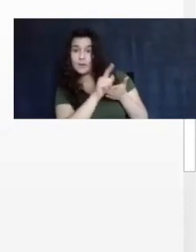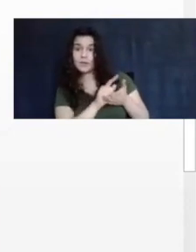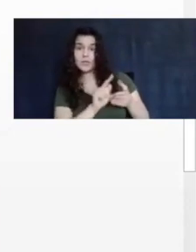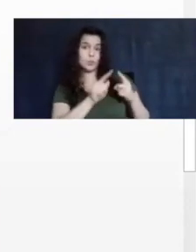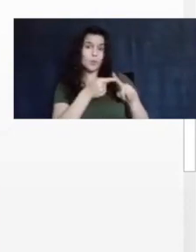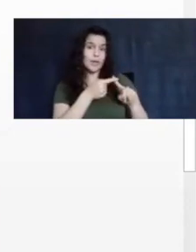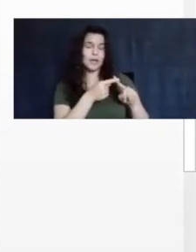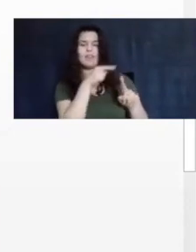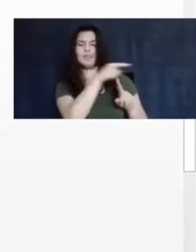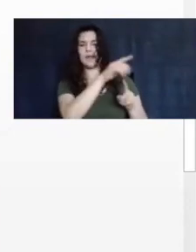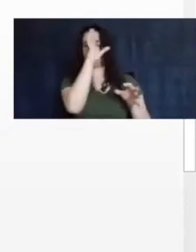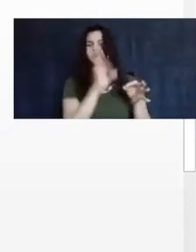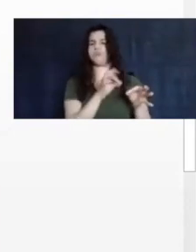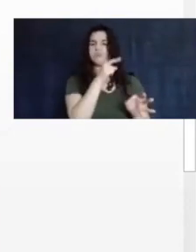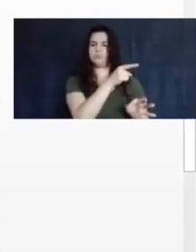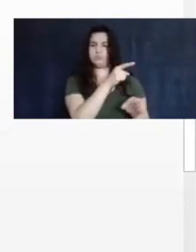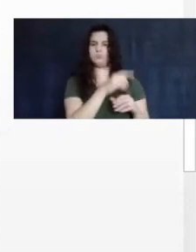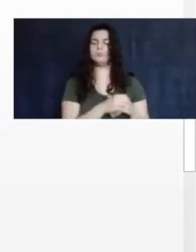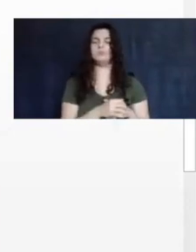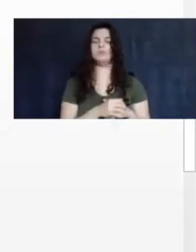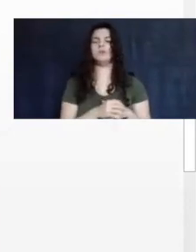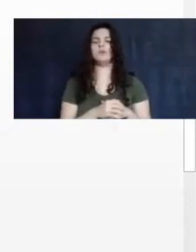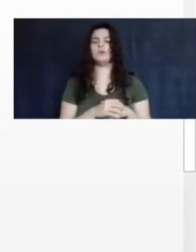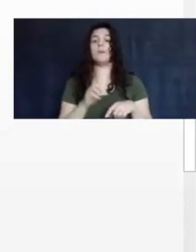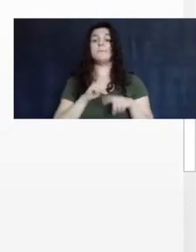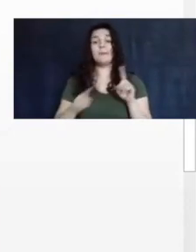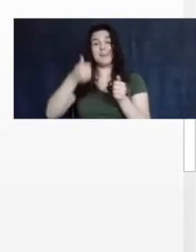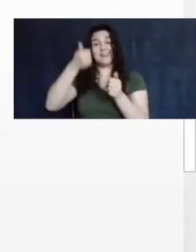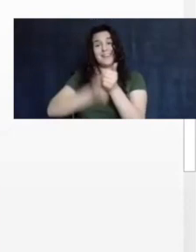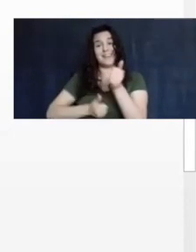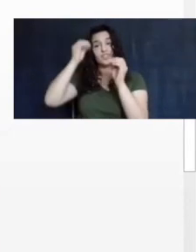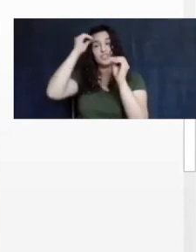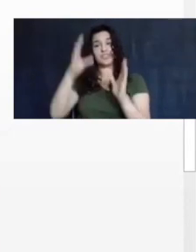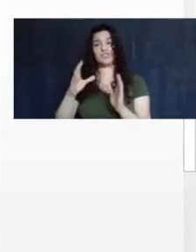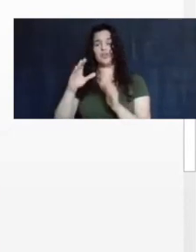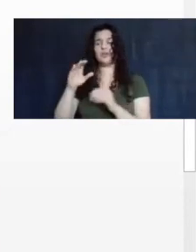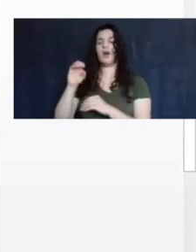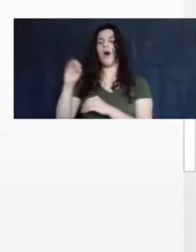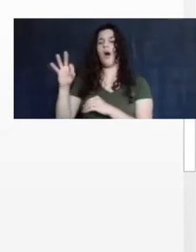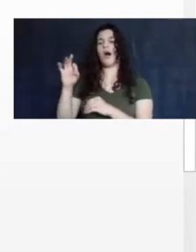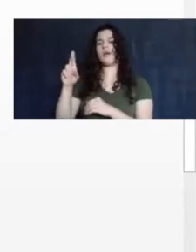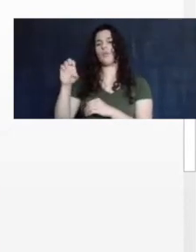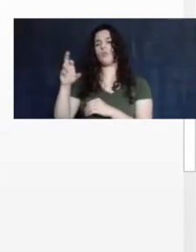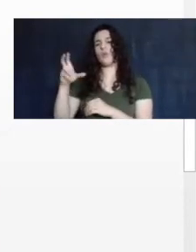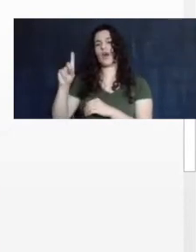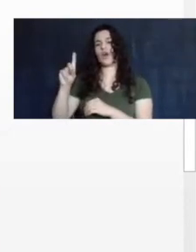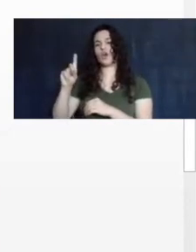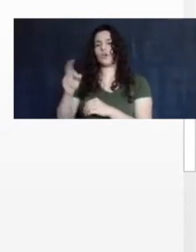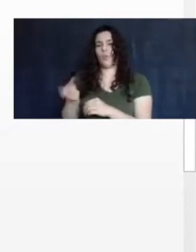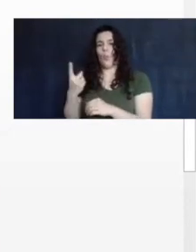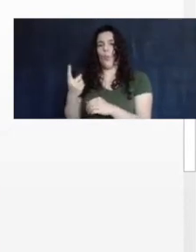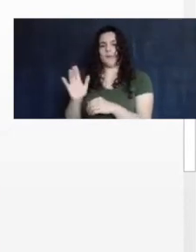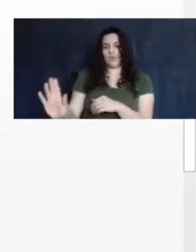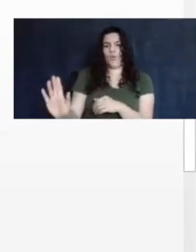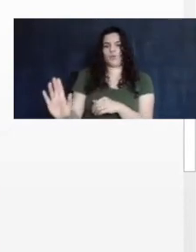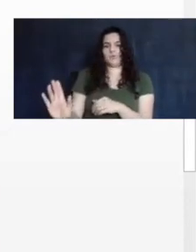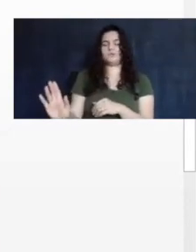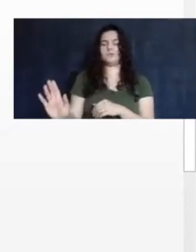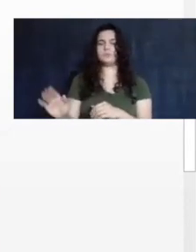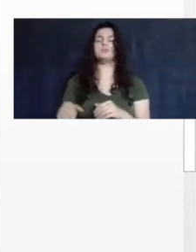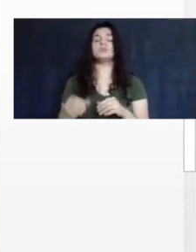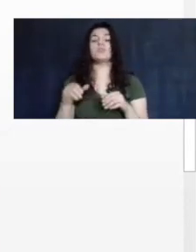them. But you'll have an instructor of a record assigned to you. So the courses are team taught, fully